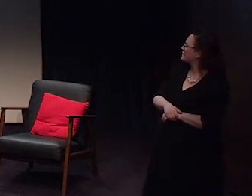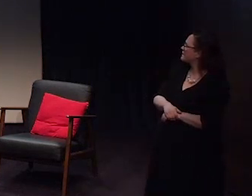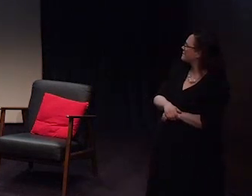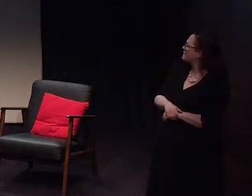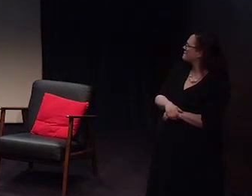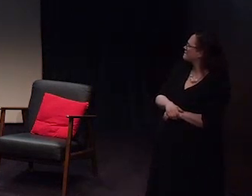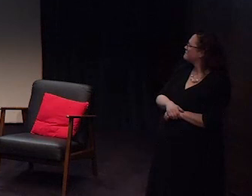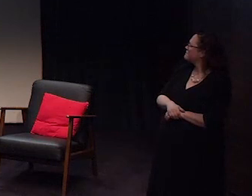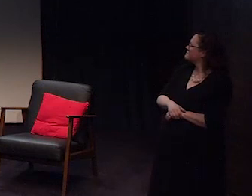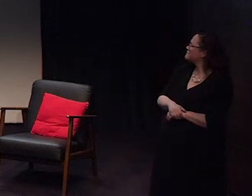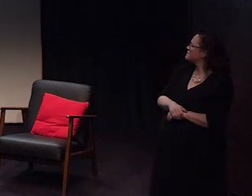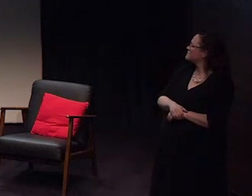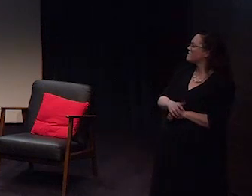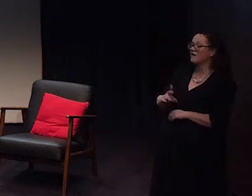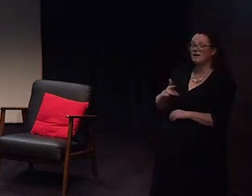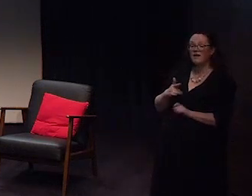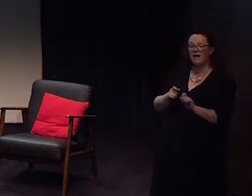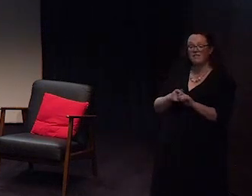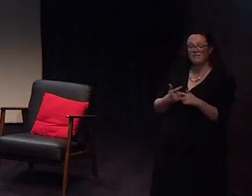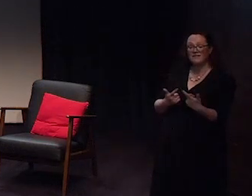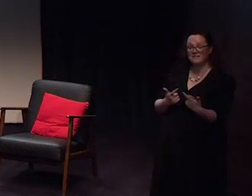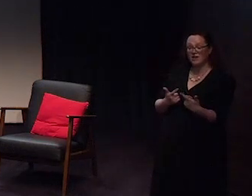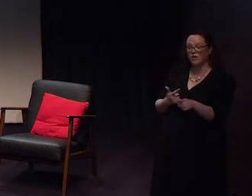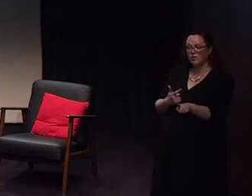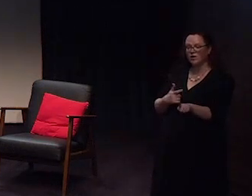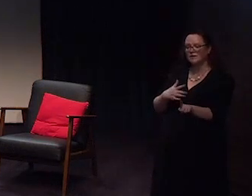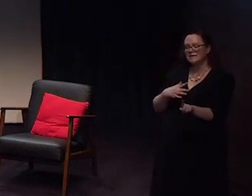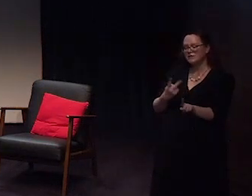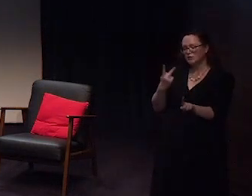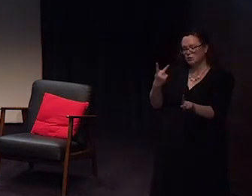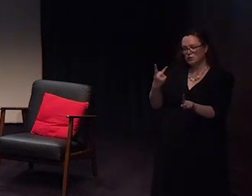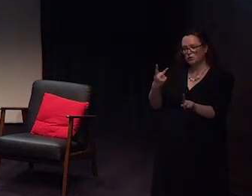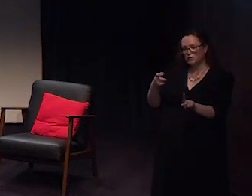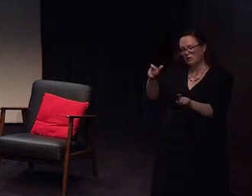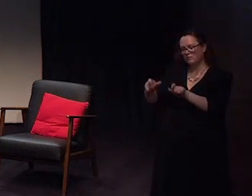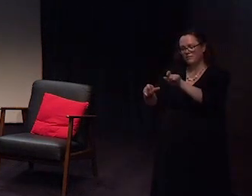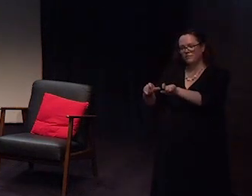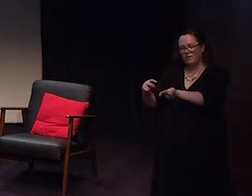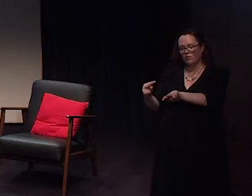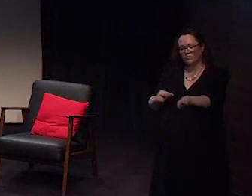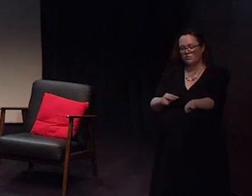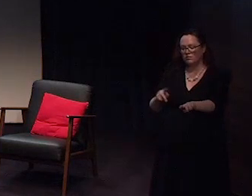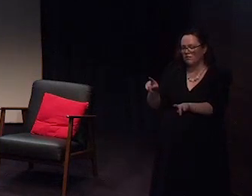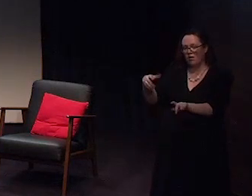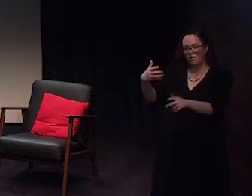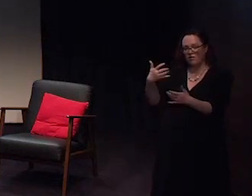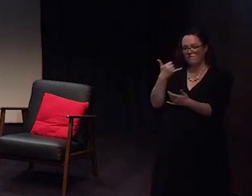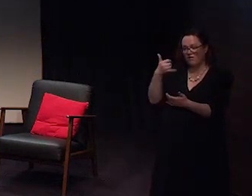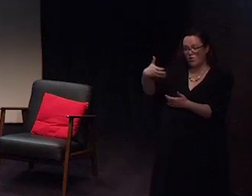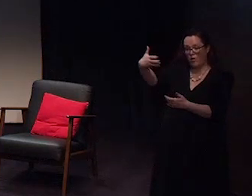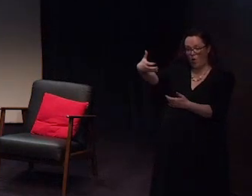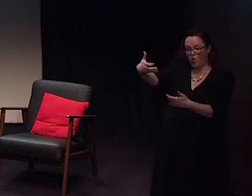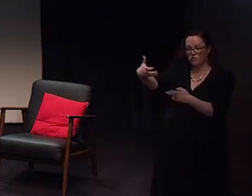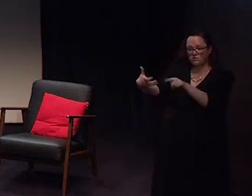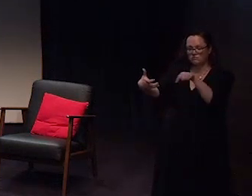in first aid, at least 2 bystanders are needed in the field, one holding the smartphone and the other to performing the